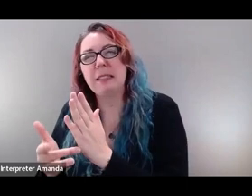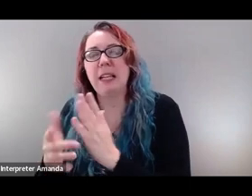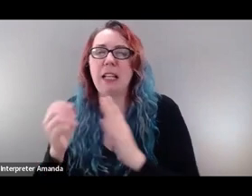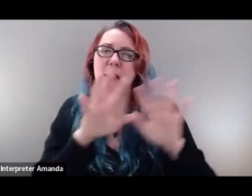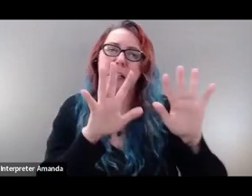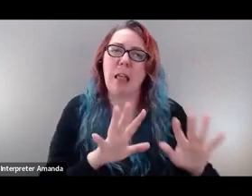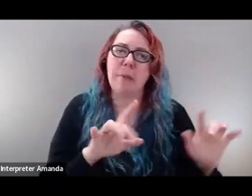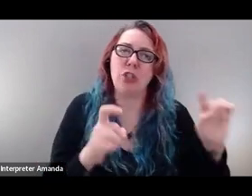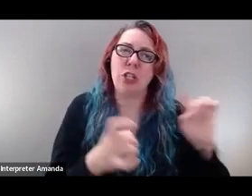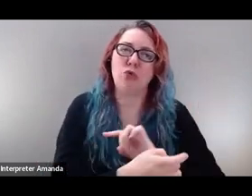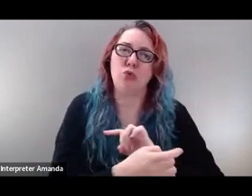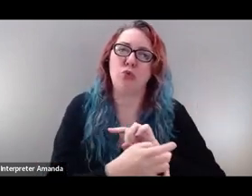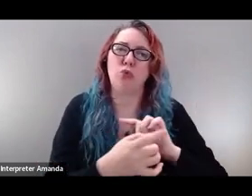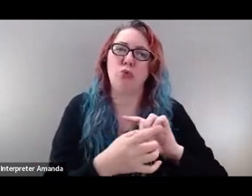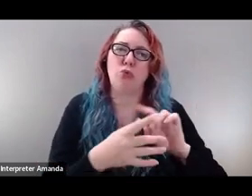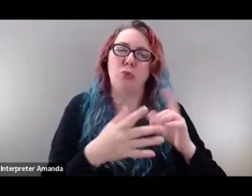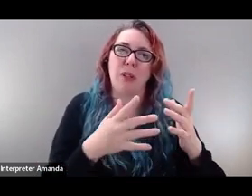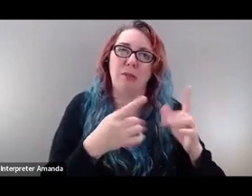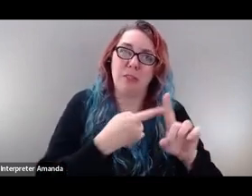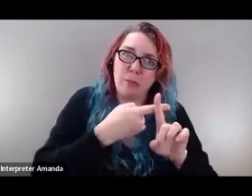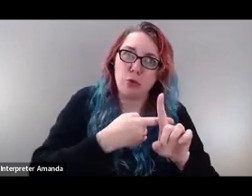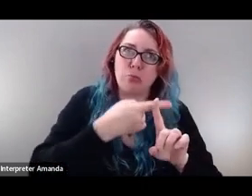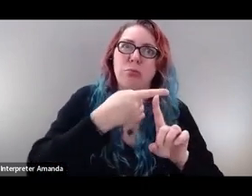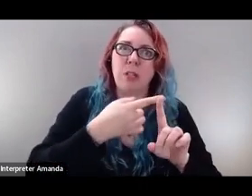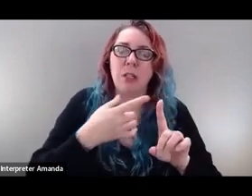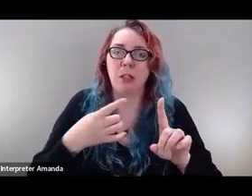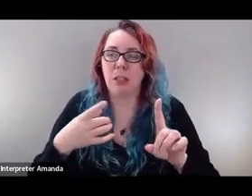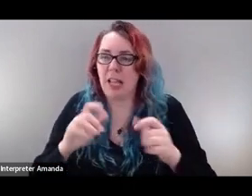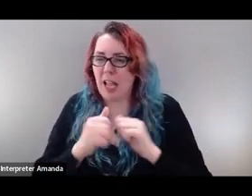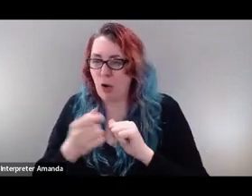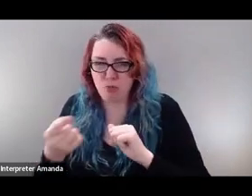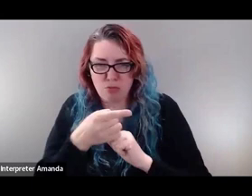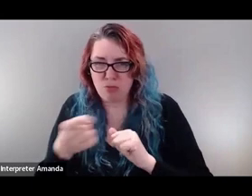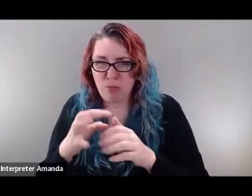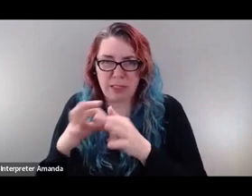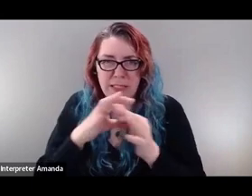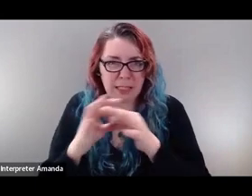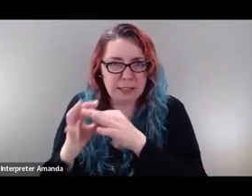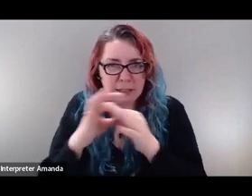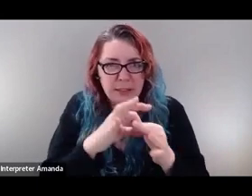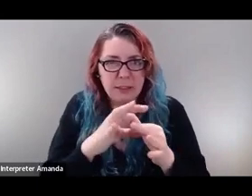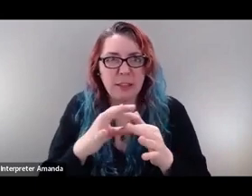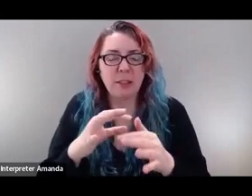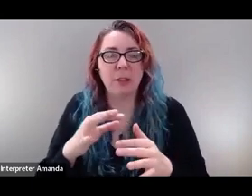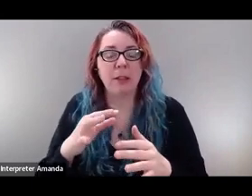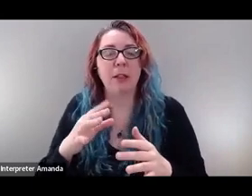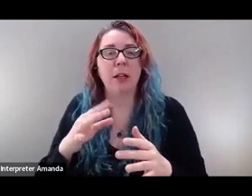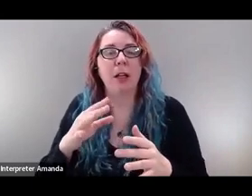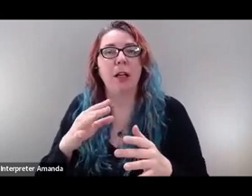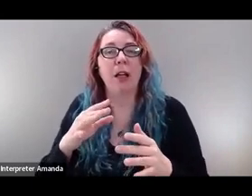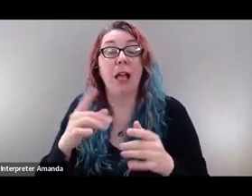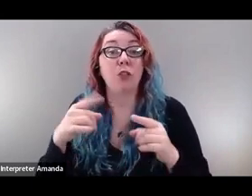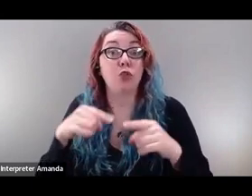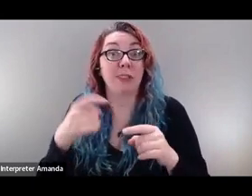the environment more generally. And I think the way that as you were all speaking, this came to me was really